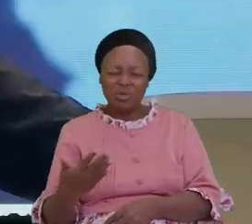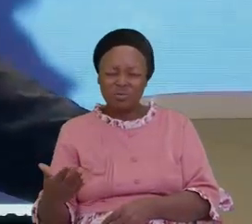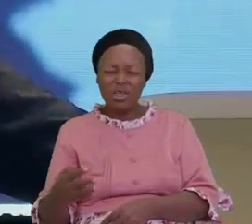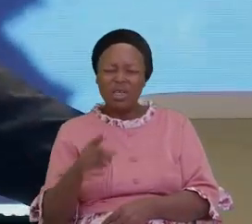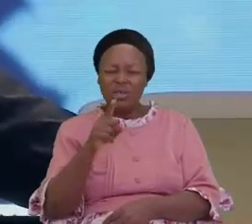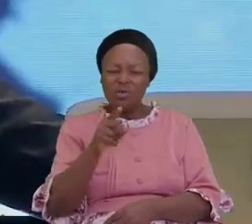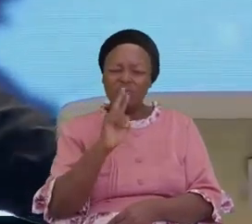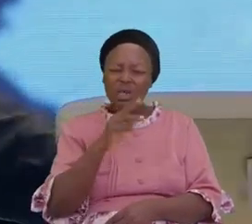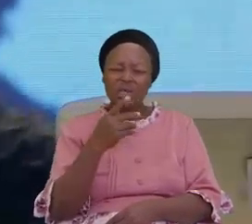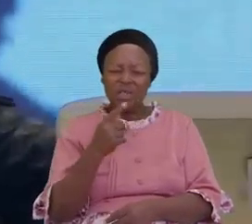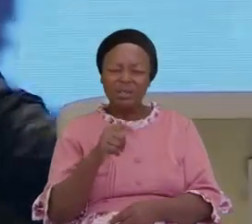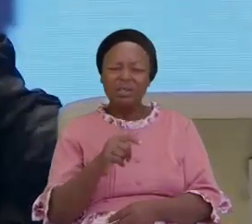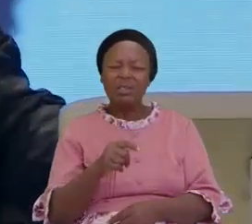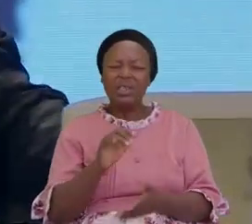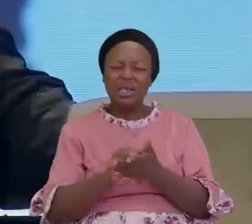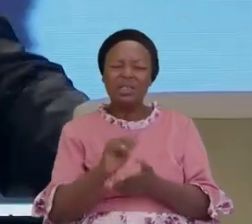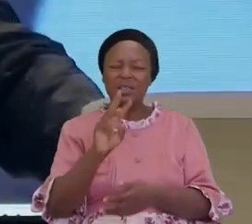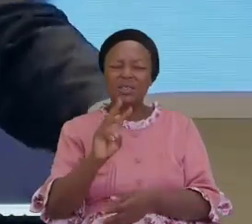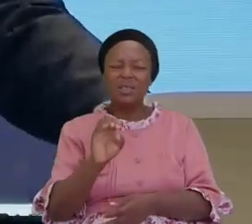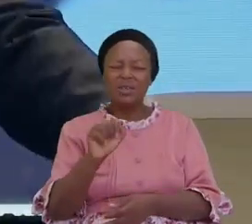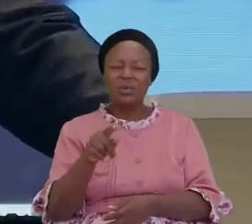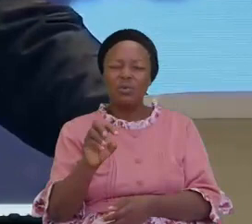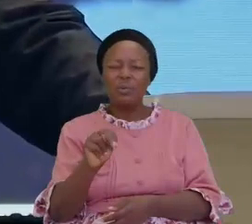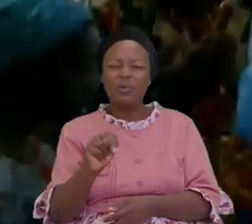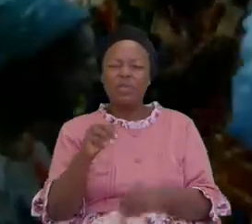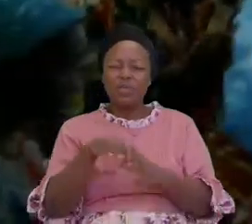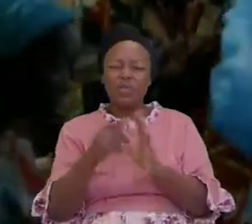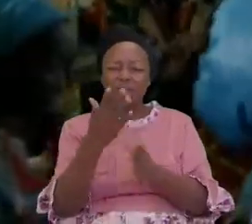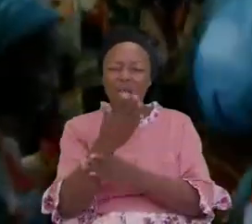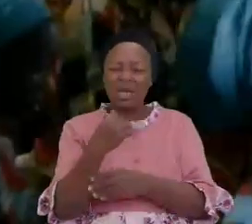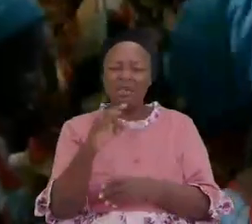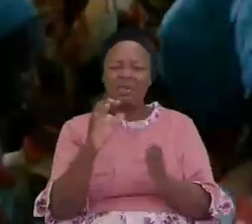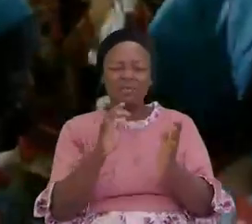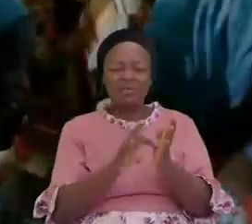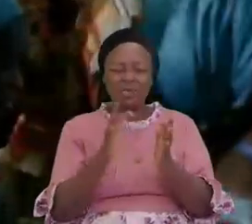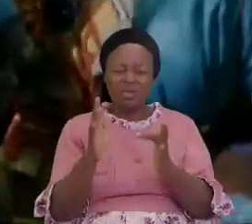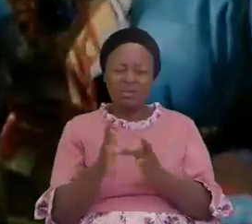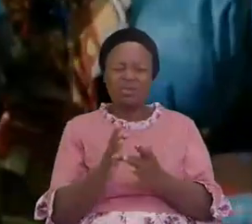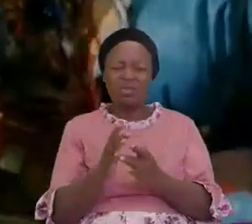weapon in the hand of Jesus.